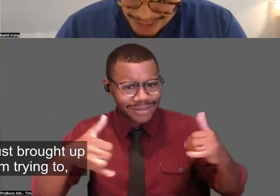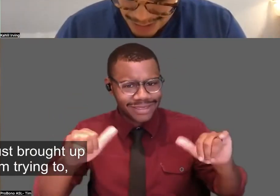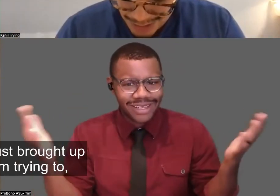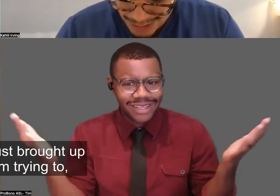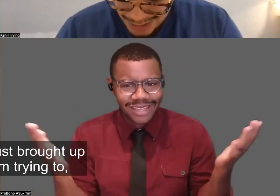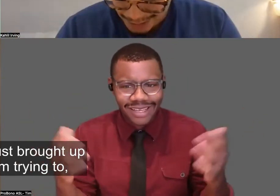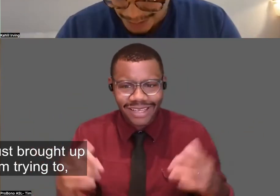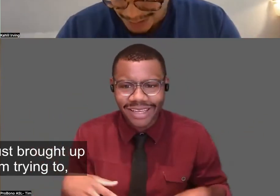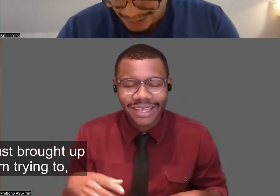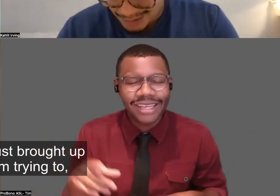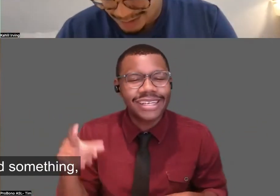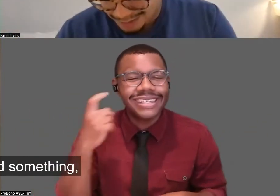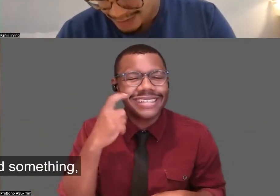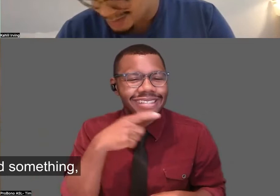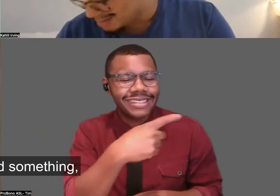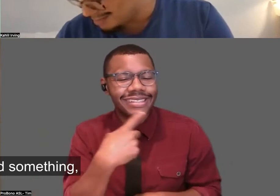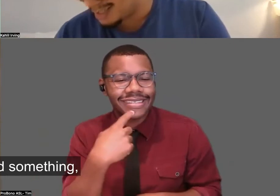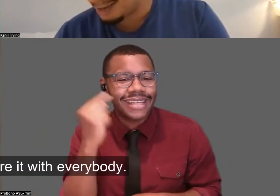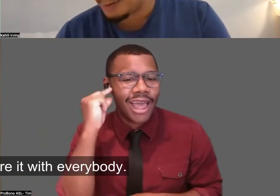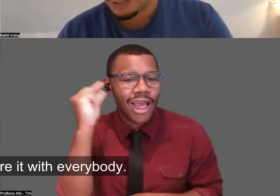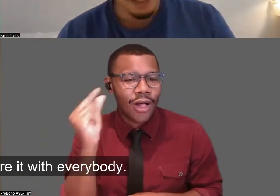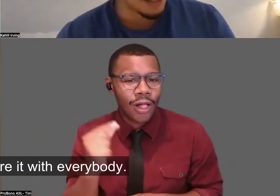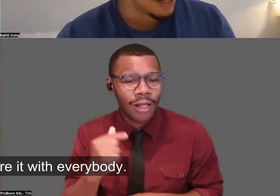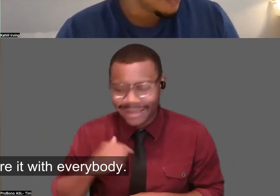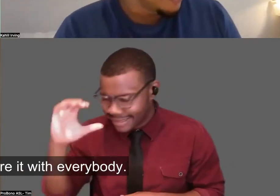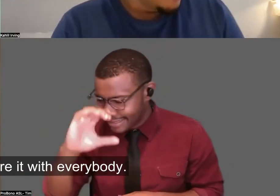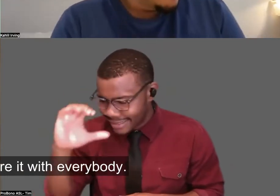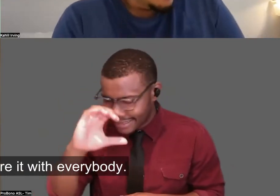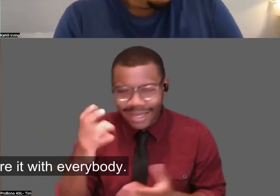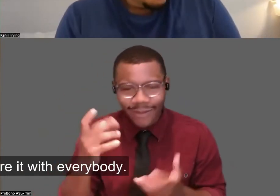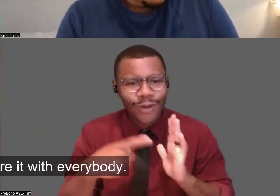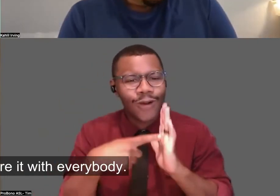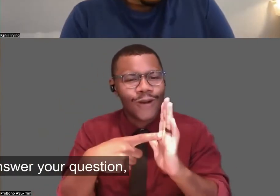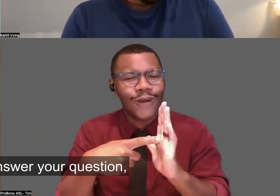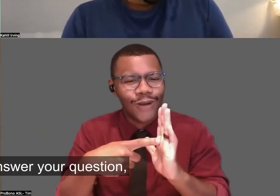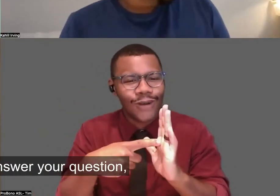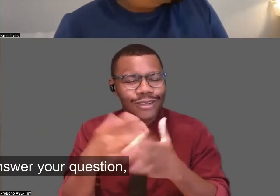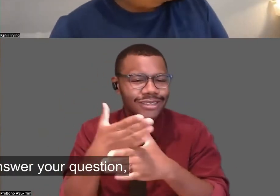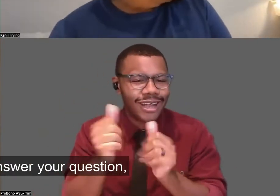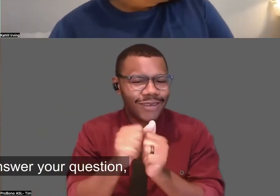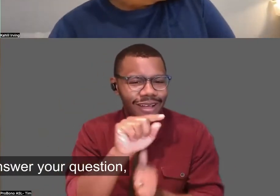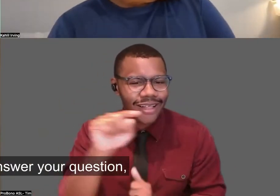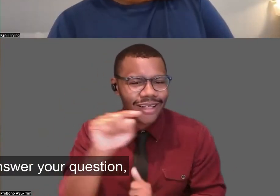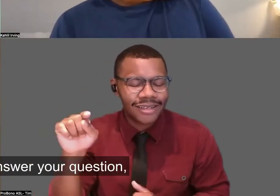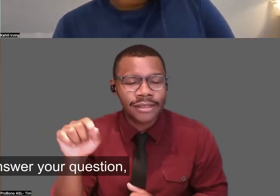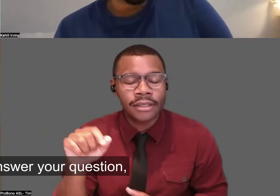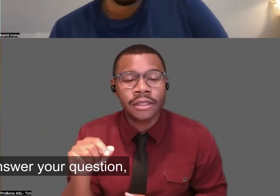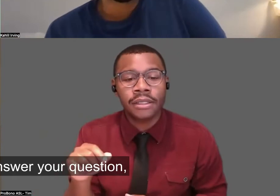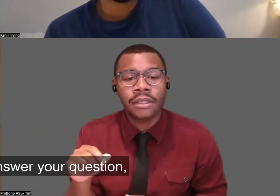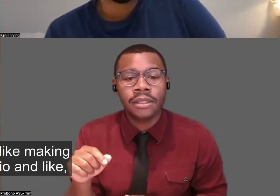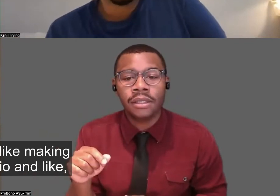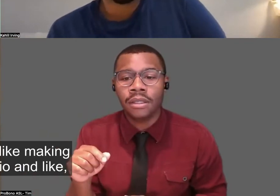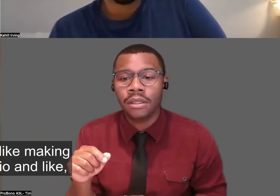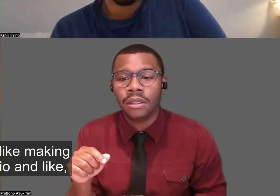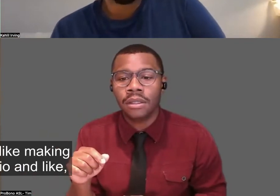gold, but I need to find something because I want to share it with everybody. But I also want to